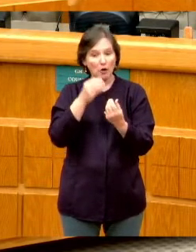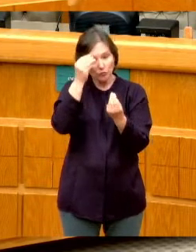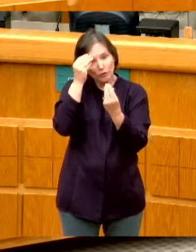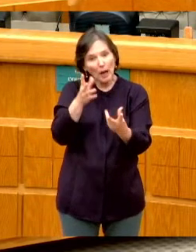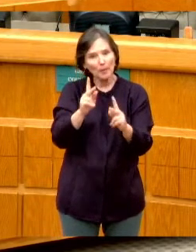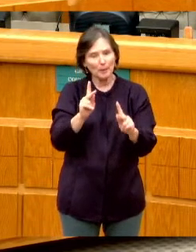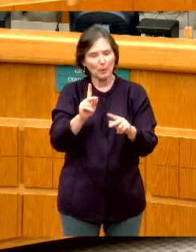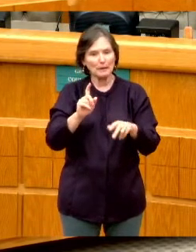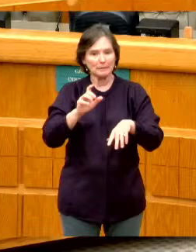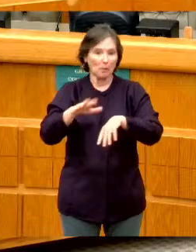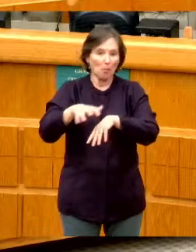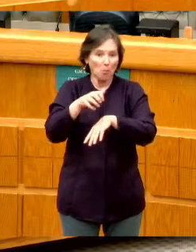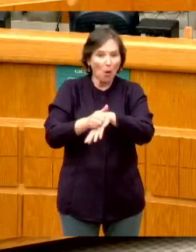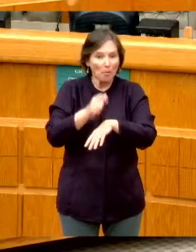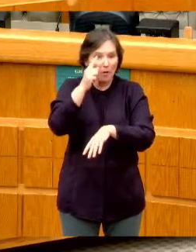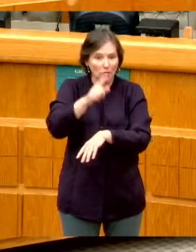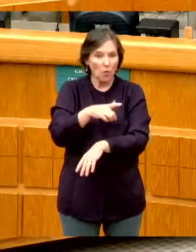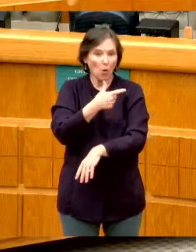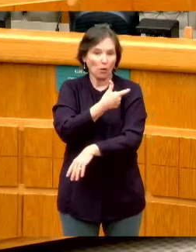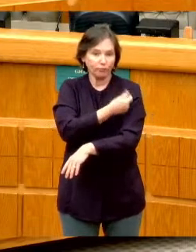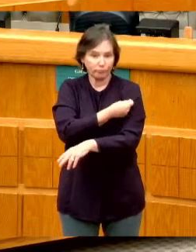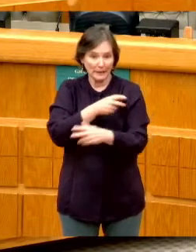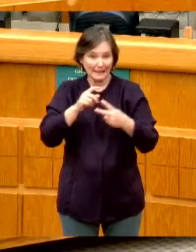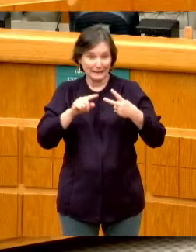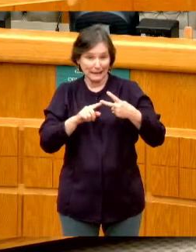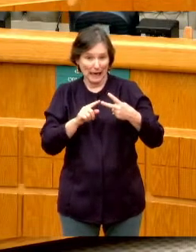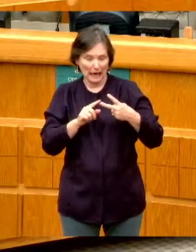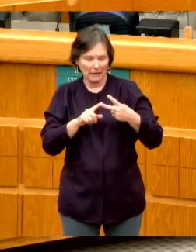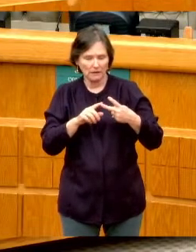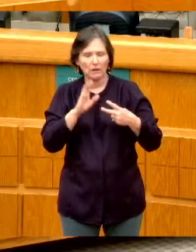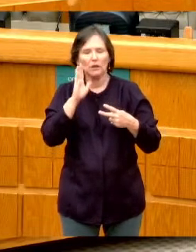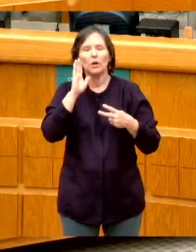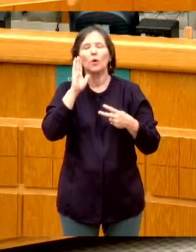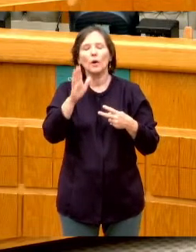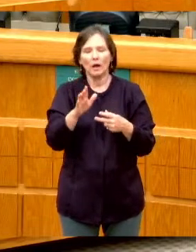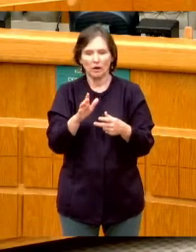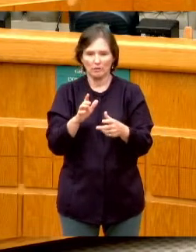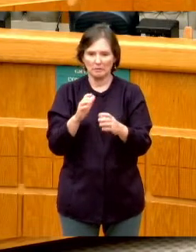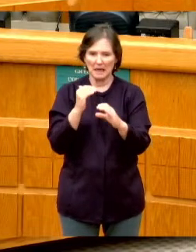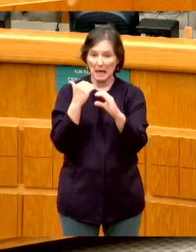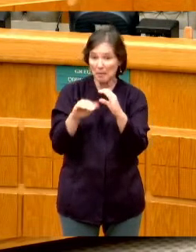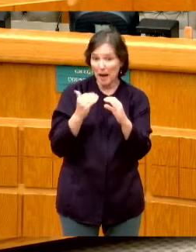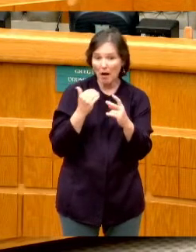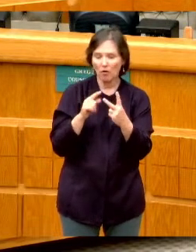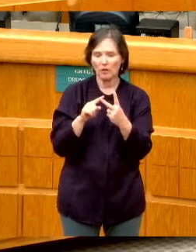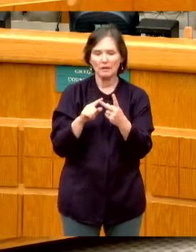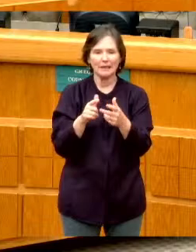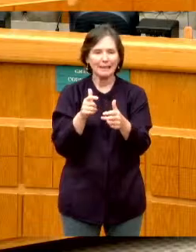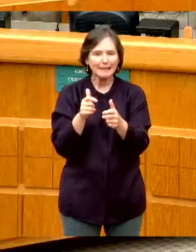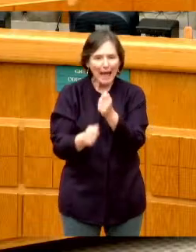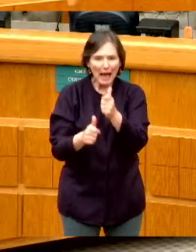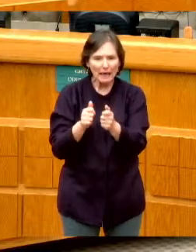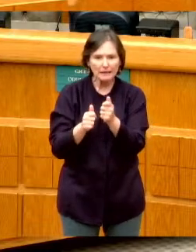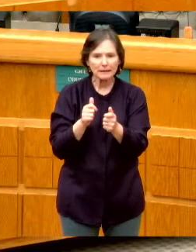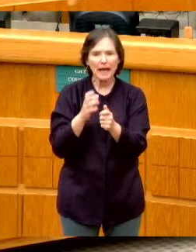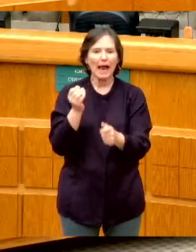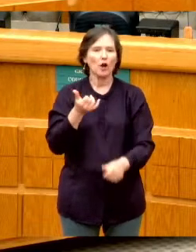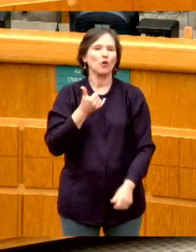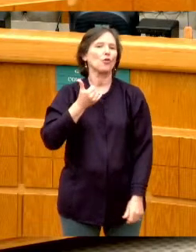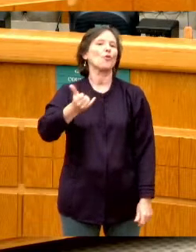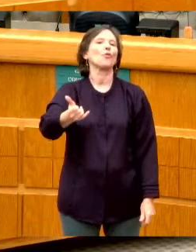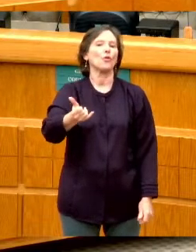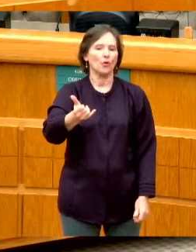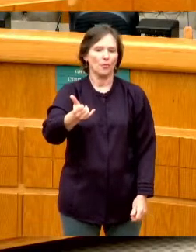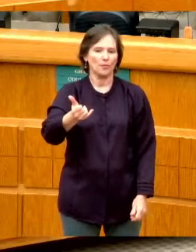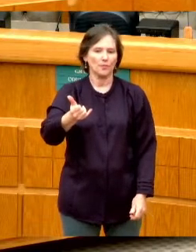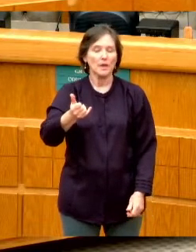dose appointments. So second dose patrons who attempt to register again for a vaccine clinic could